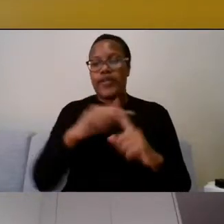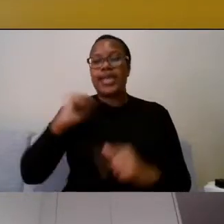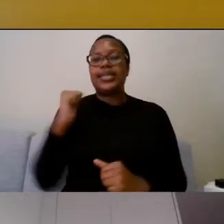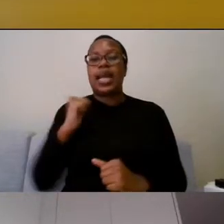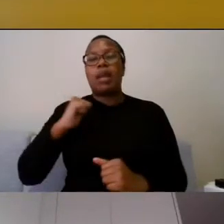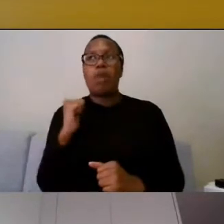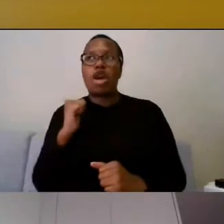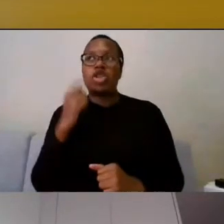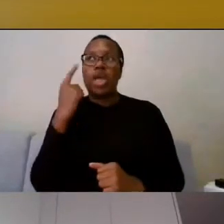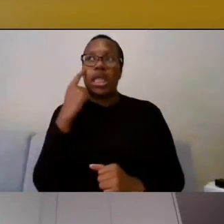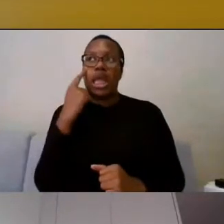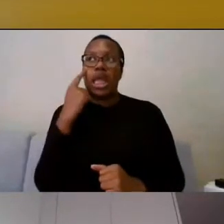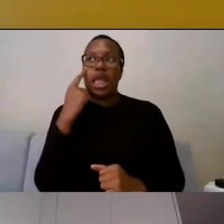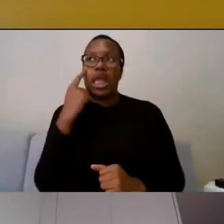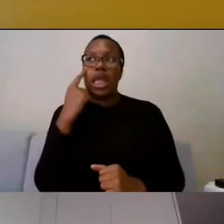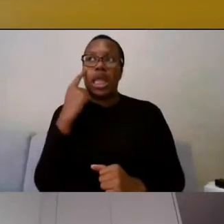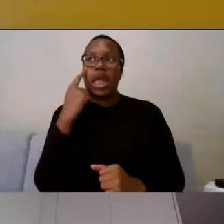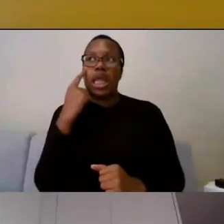was a